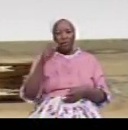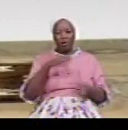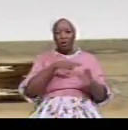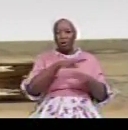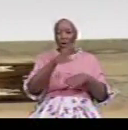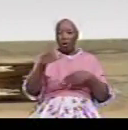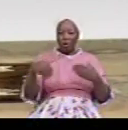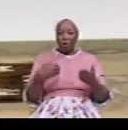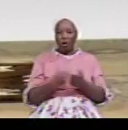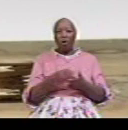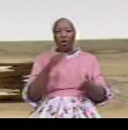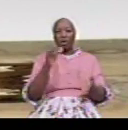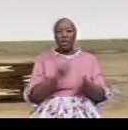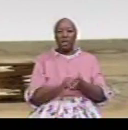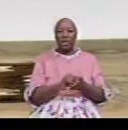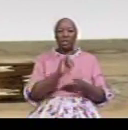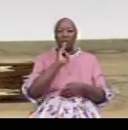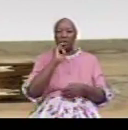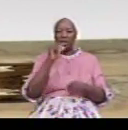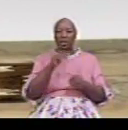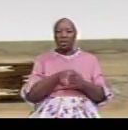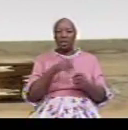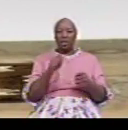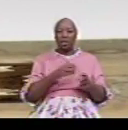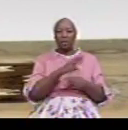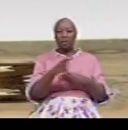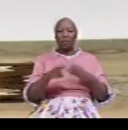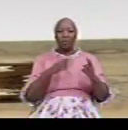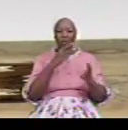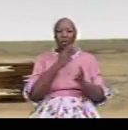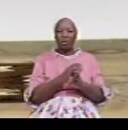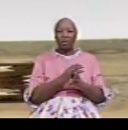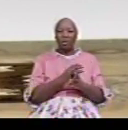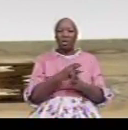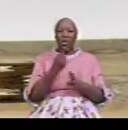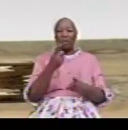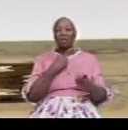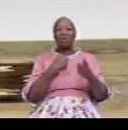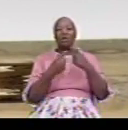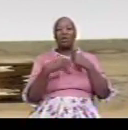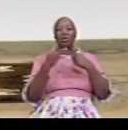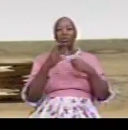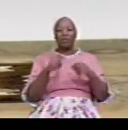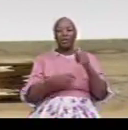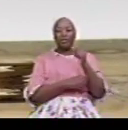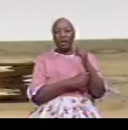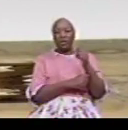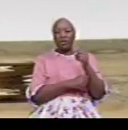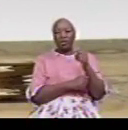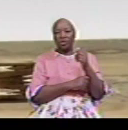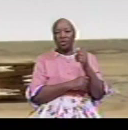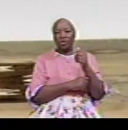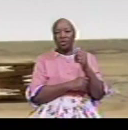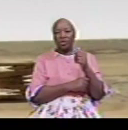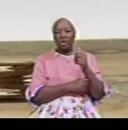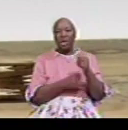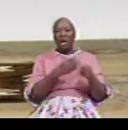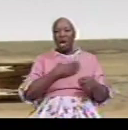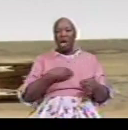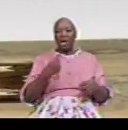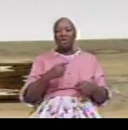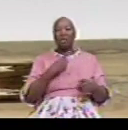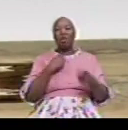that is in the world, the lust of the flesh, and the lust